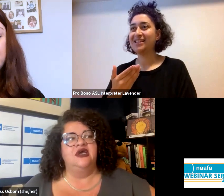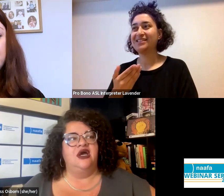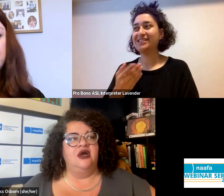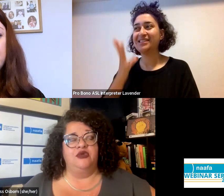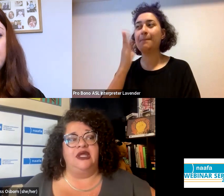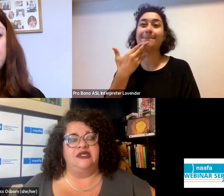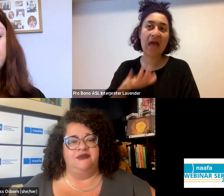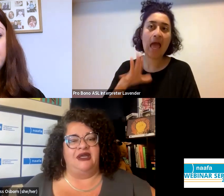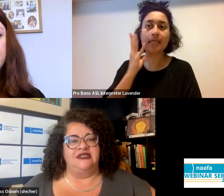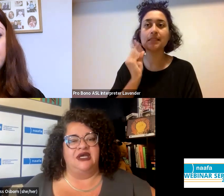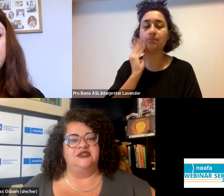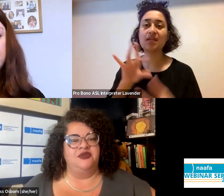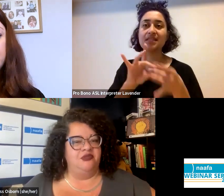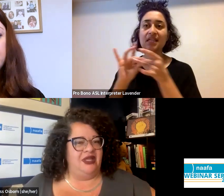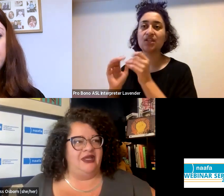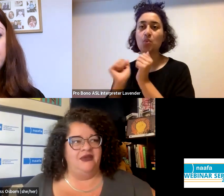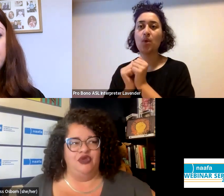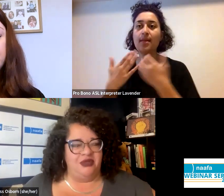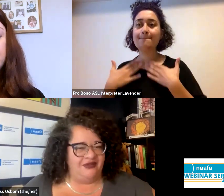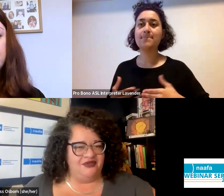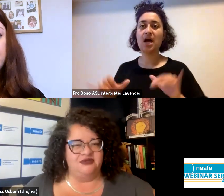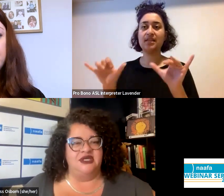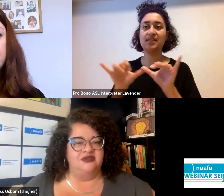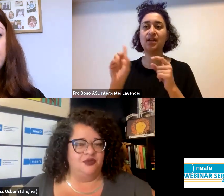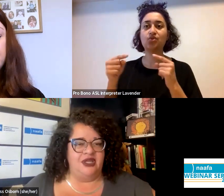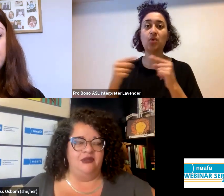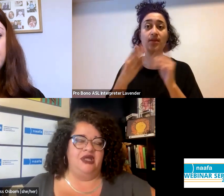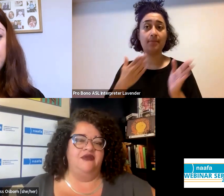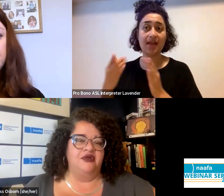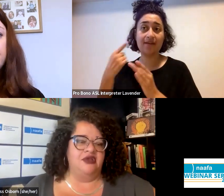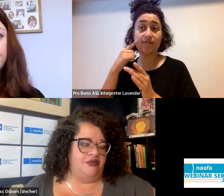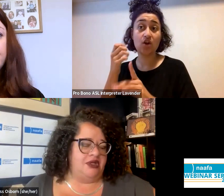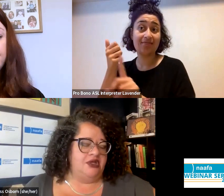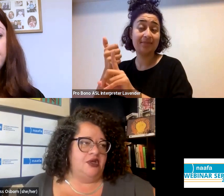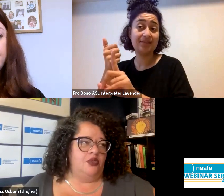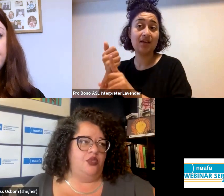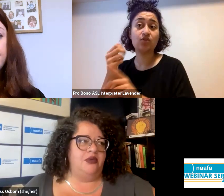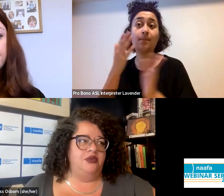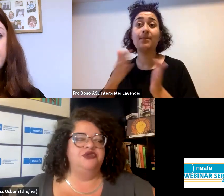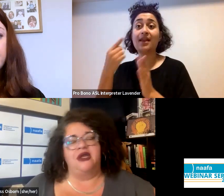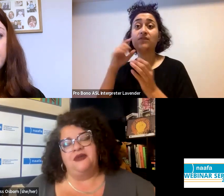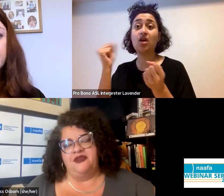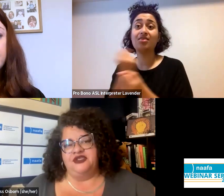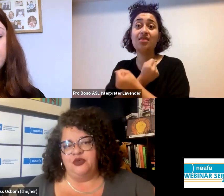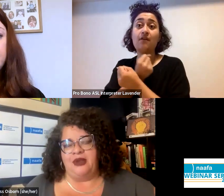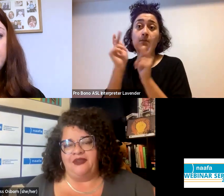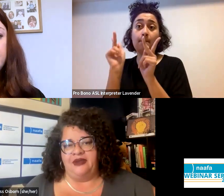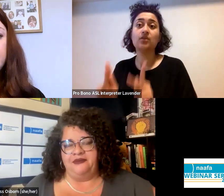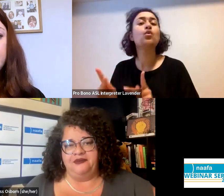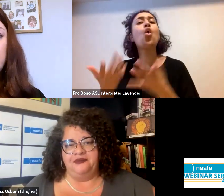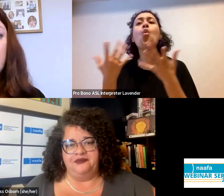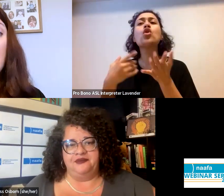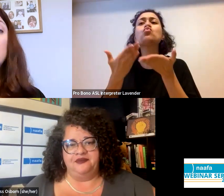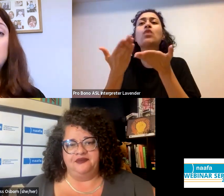experience related to body size when they're pre-planning for themselves or when they are planning for a loved one, what would you recommend that they do about